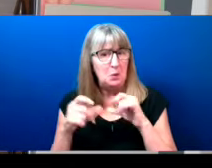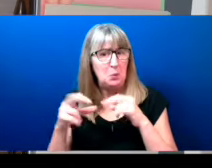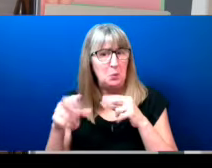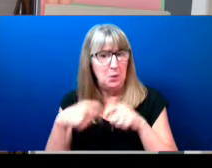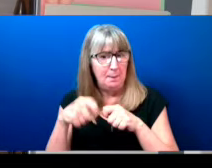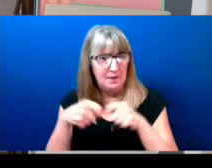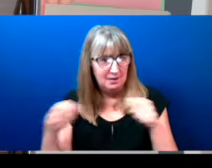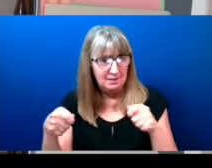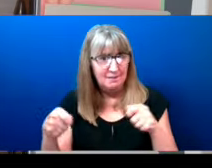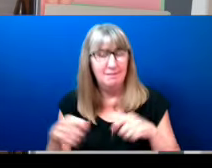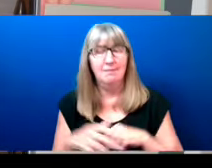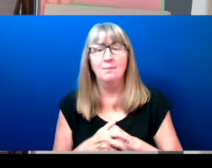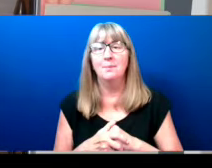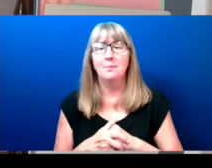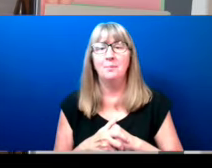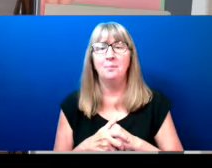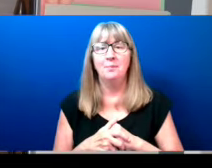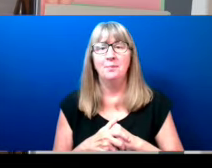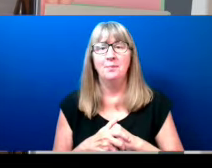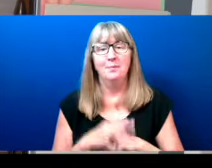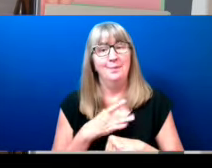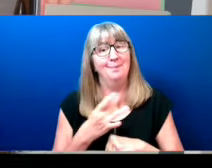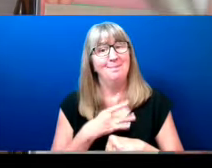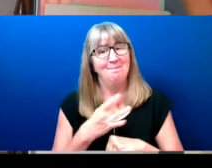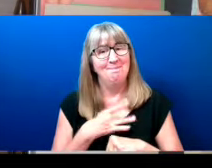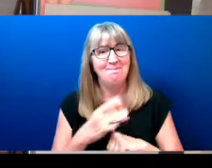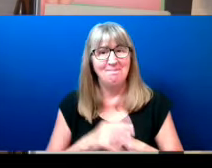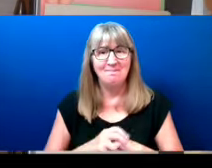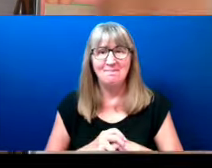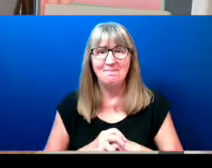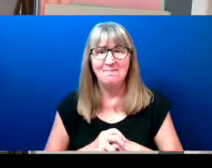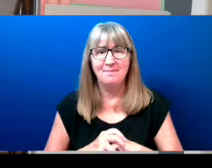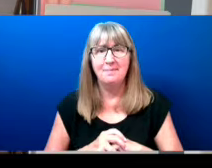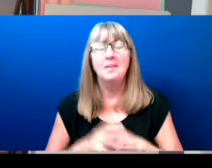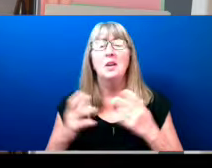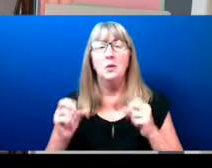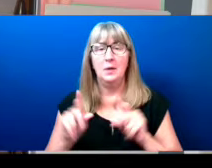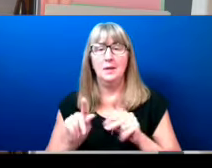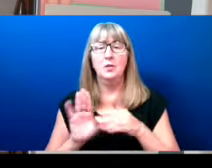you're interested, that it can be bought separately in the clearance section.